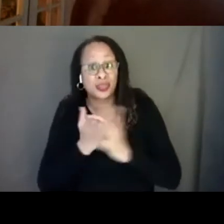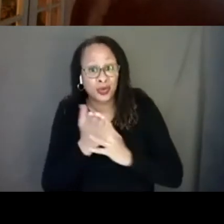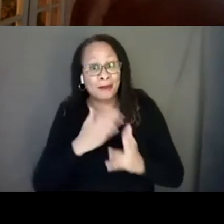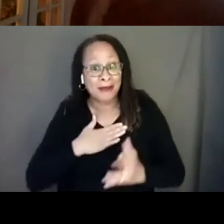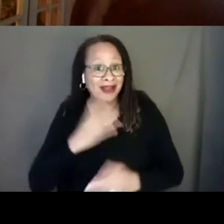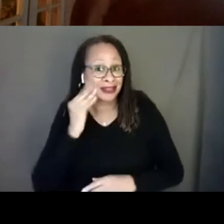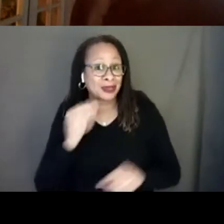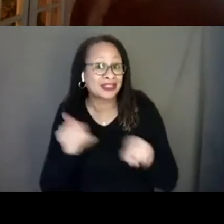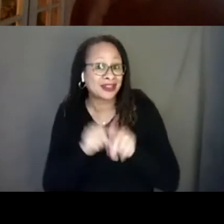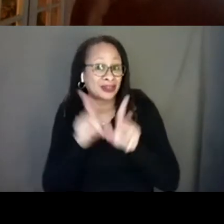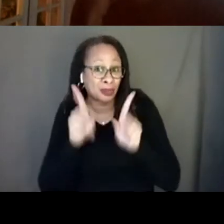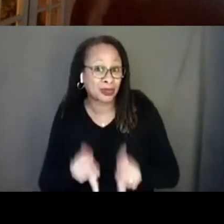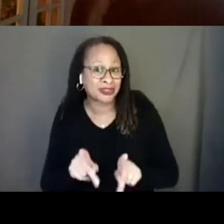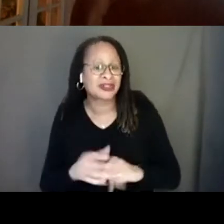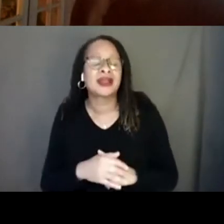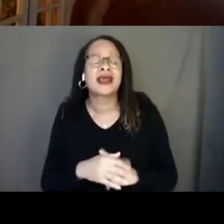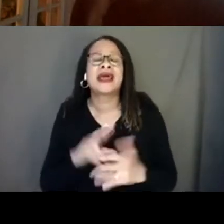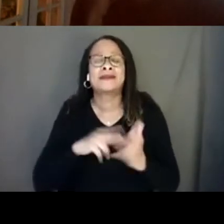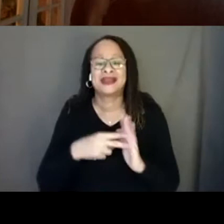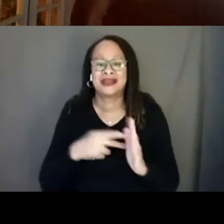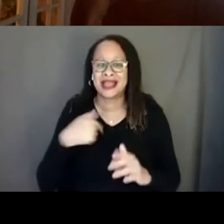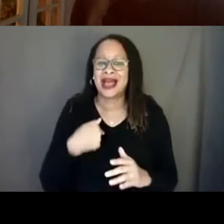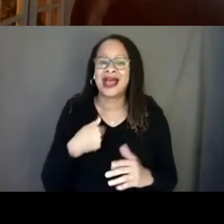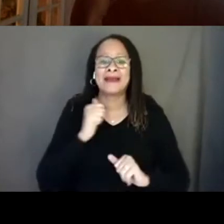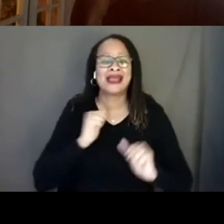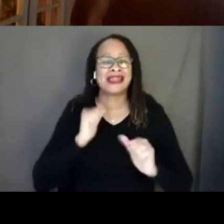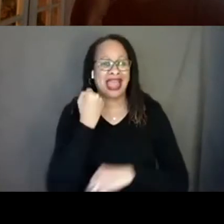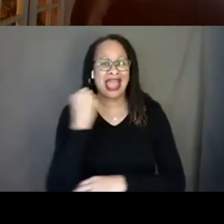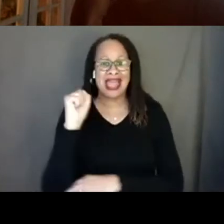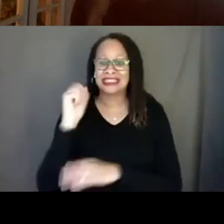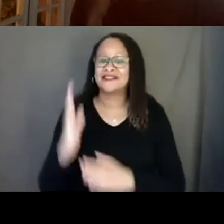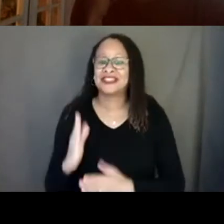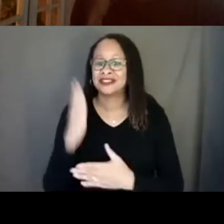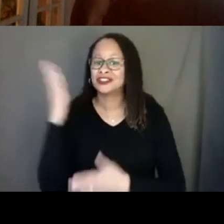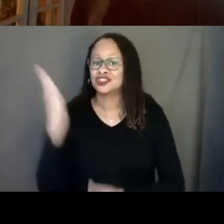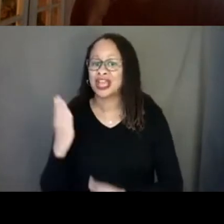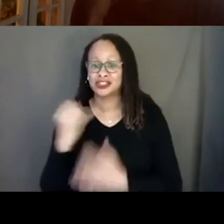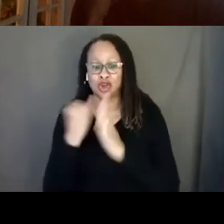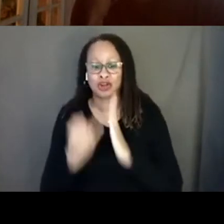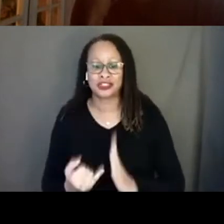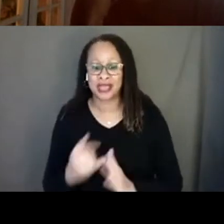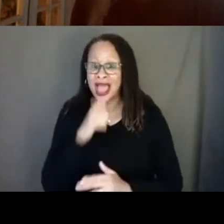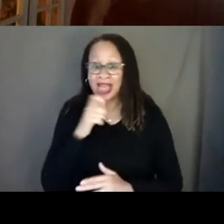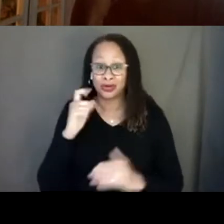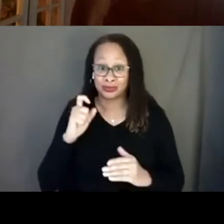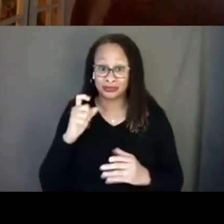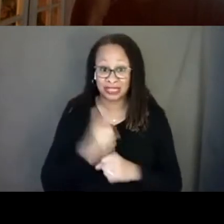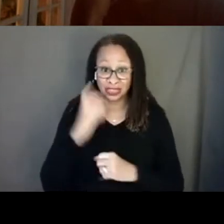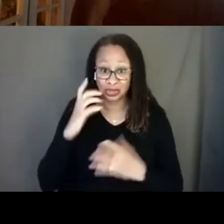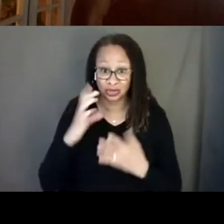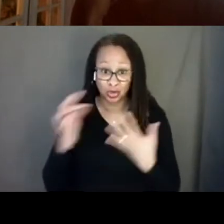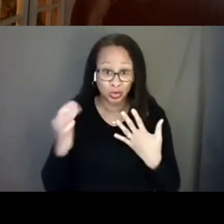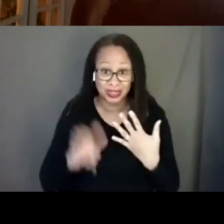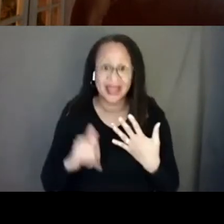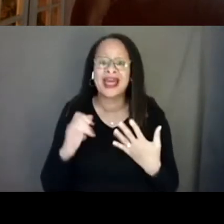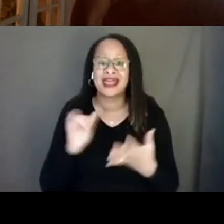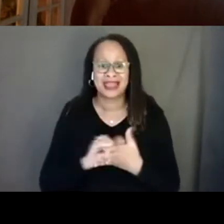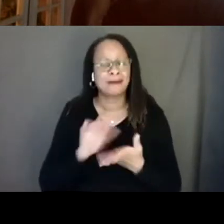person, I am essentially an activist artist. I don't get to choose that. That's just who I am.